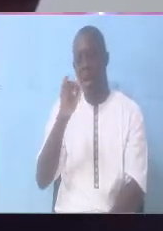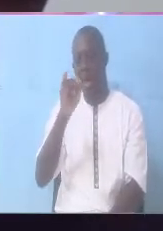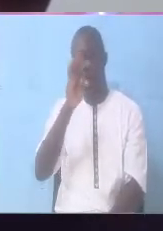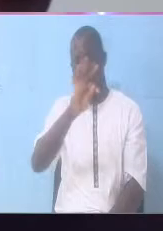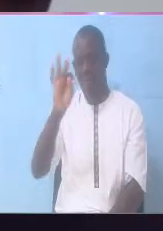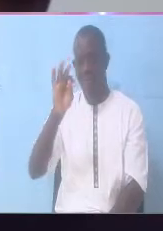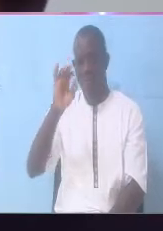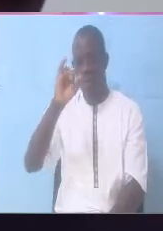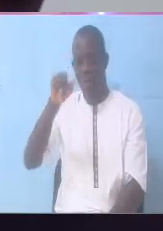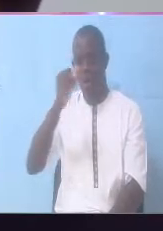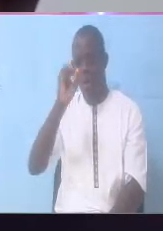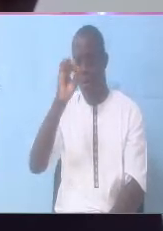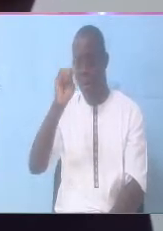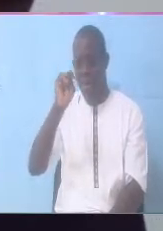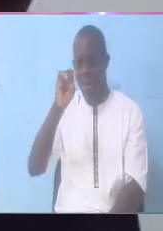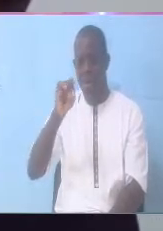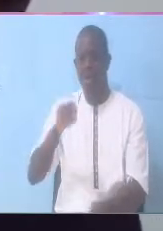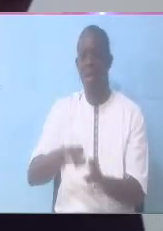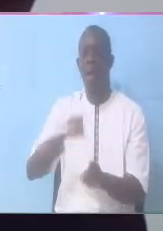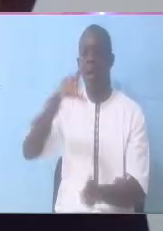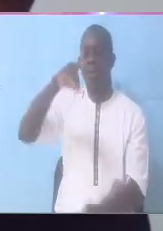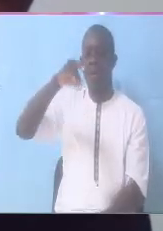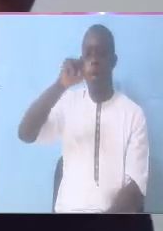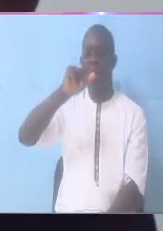Pasala Jan. Pasala Jan.